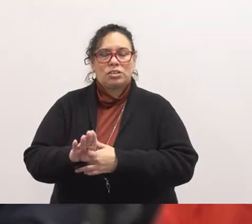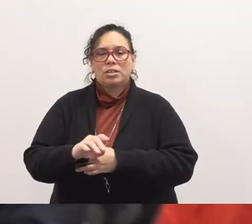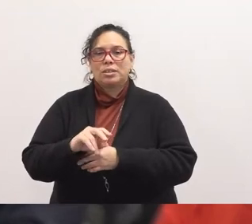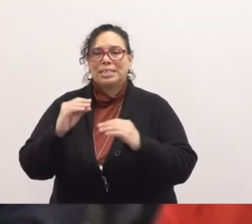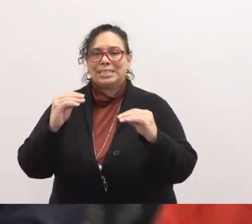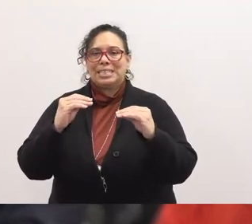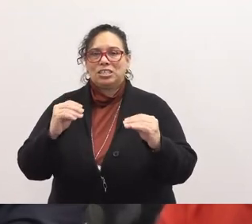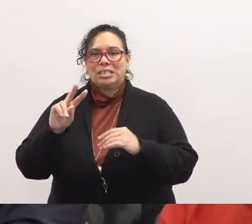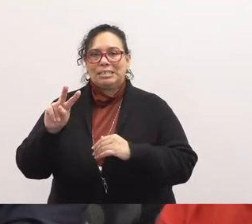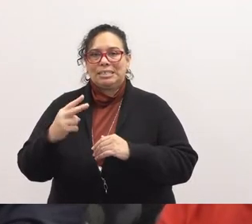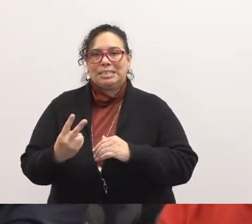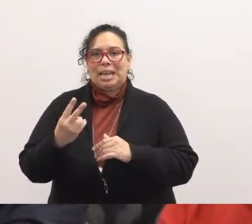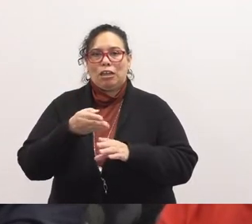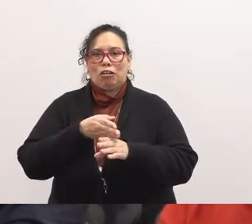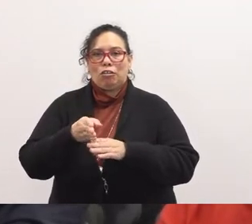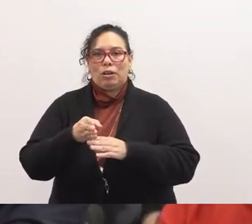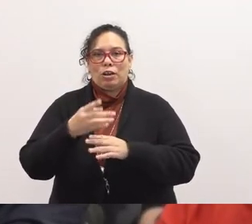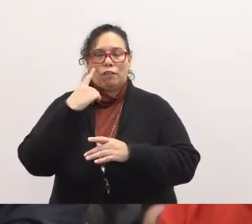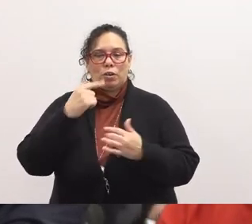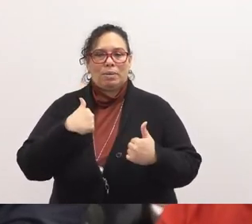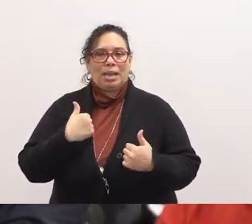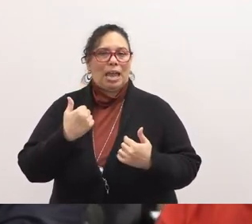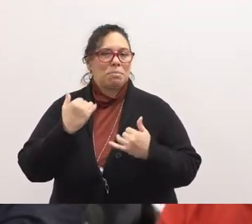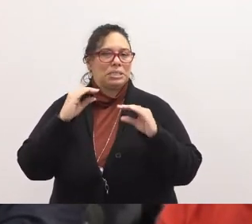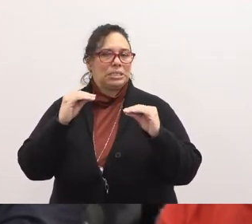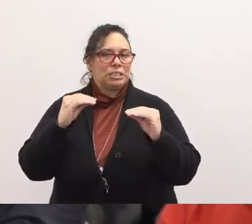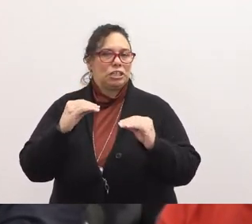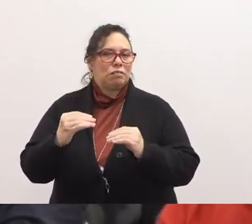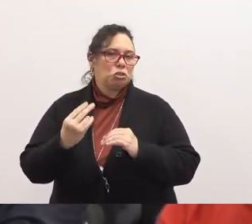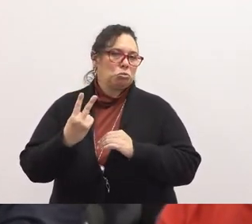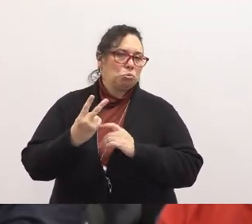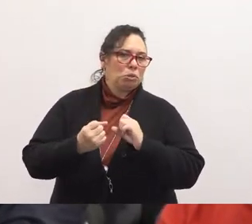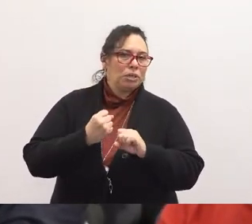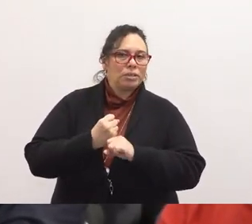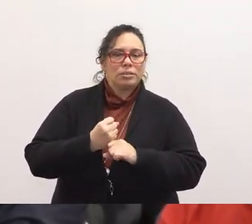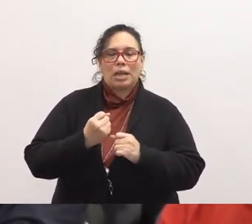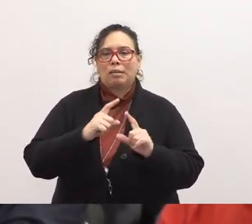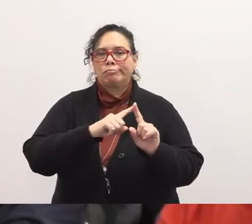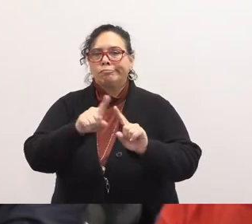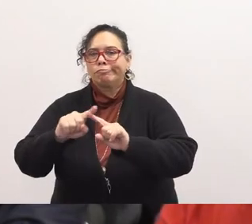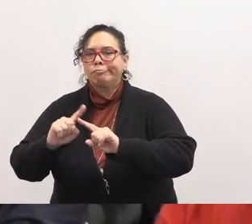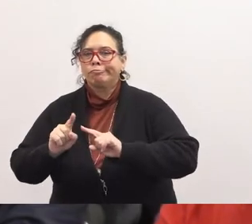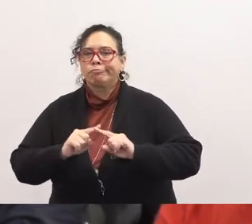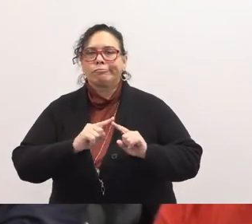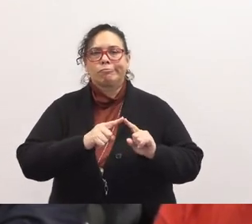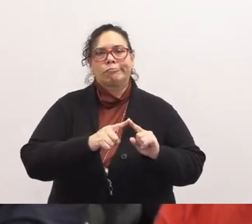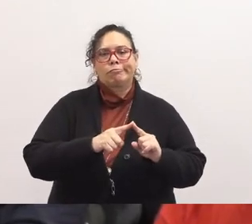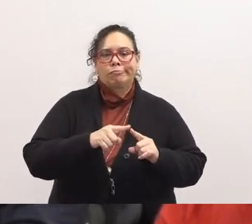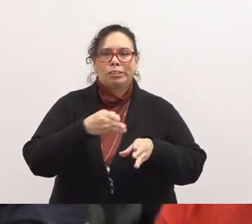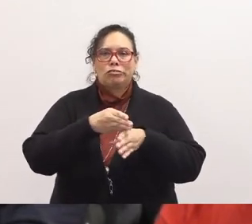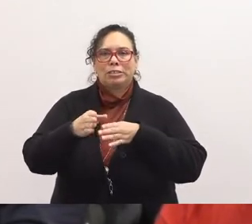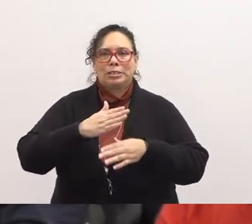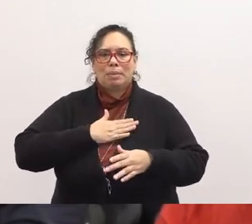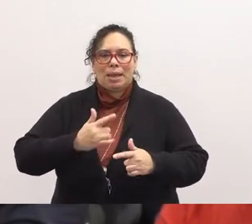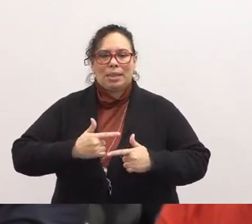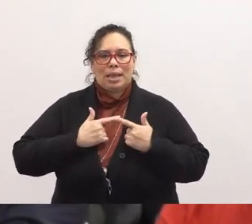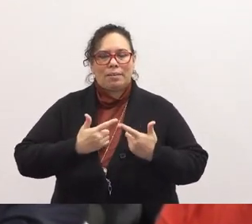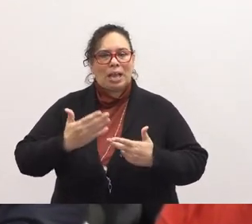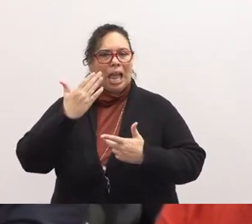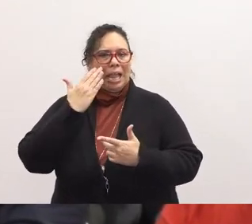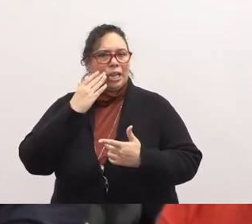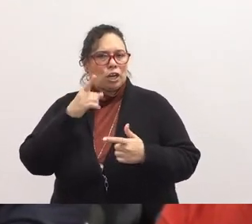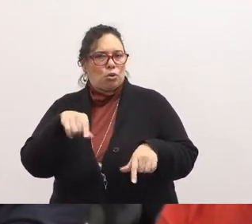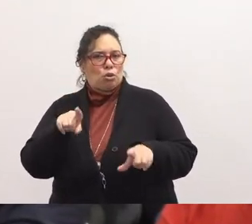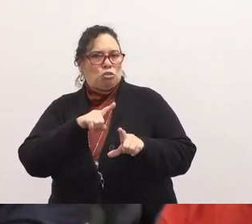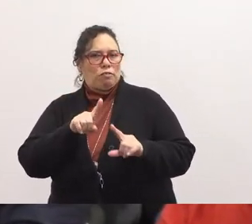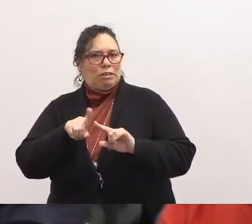for me, and I've been teaching now for about 2.5 years. I have done many different things in my life. I actually know some of you from various different things